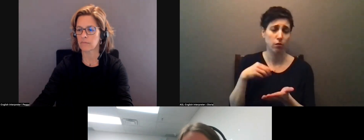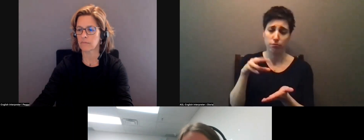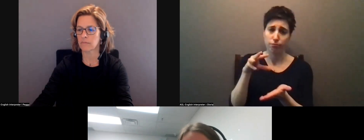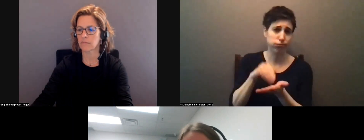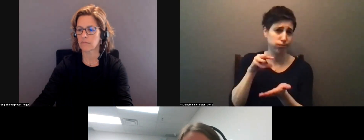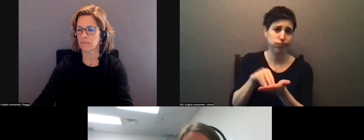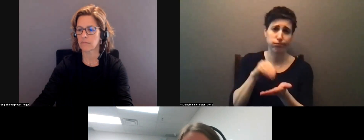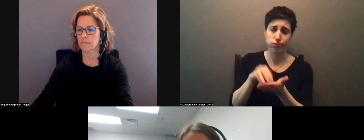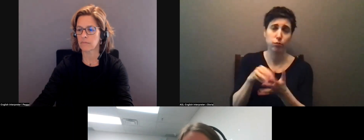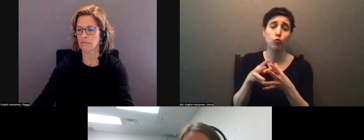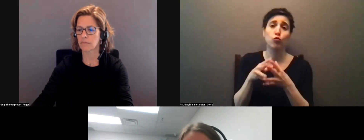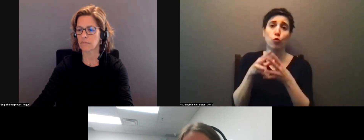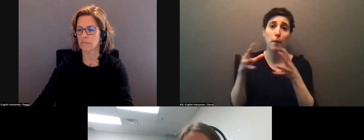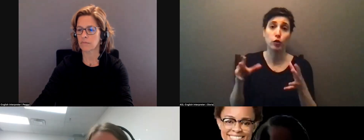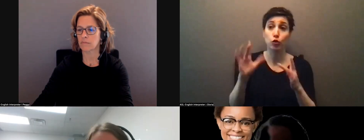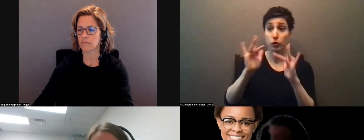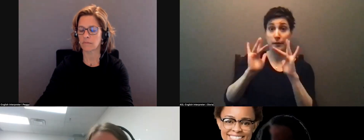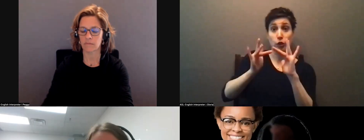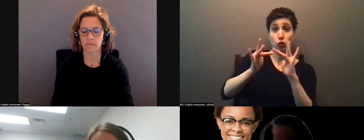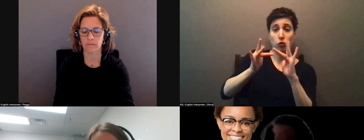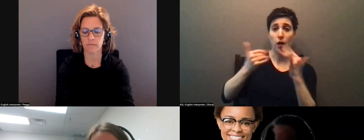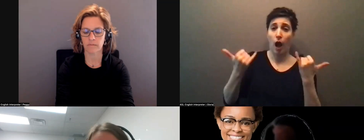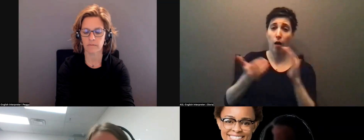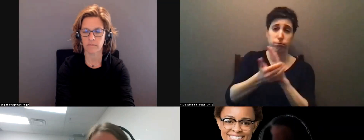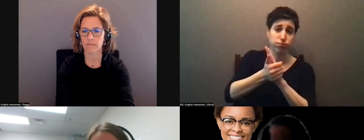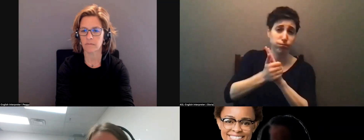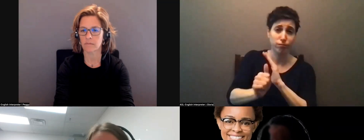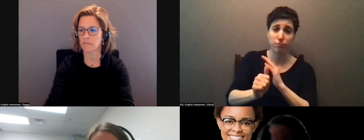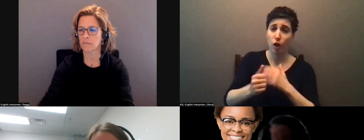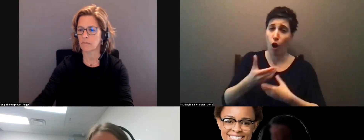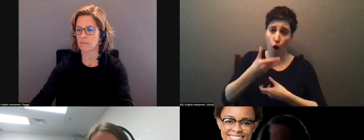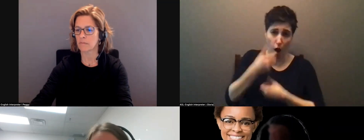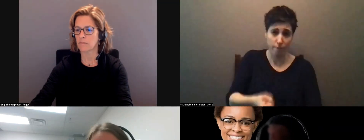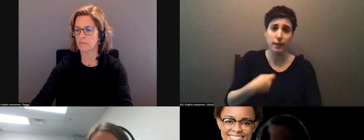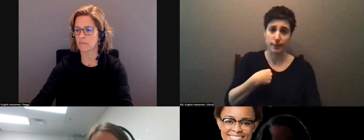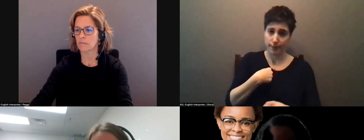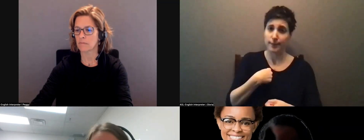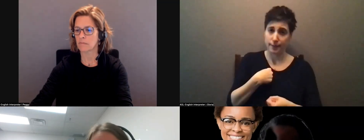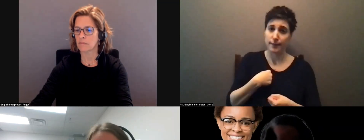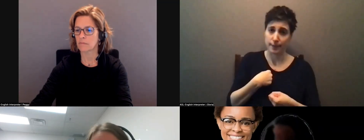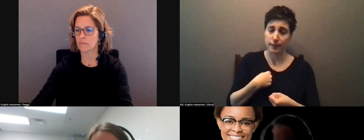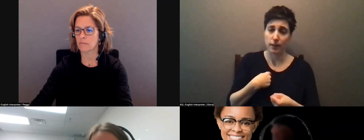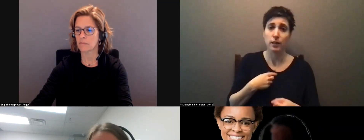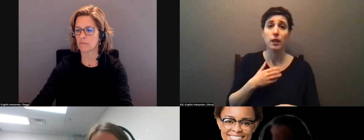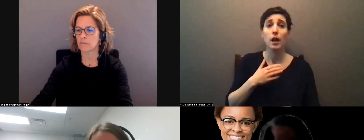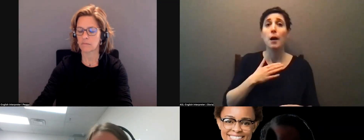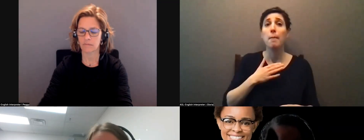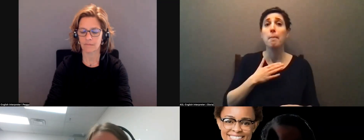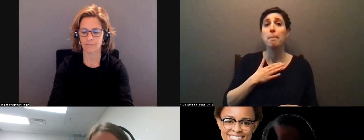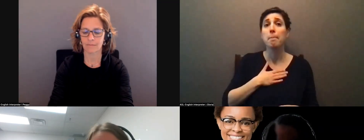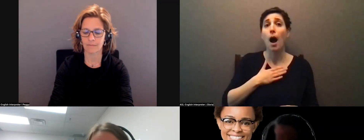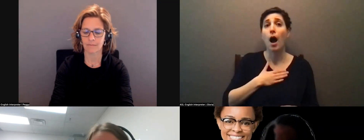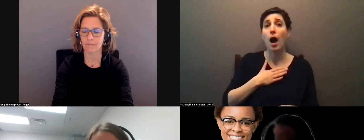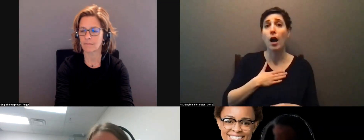confidence in working with digital tools. My advice would be that it is very important